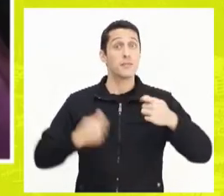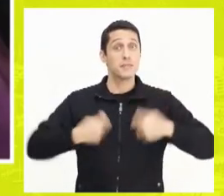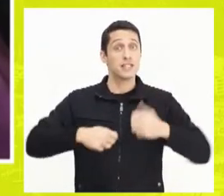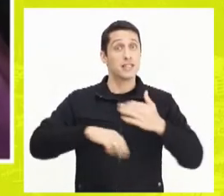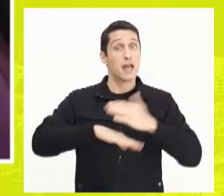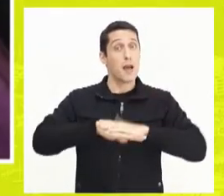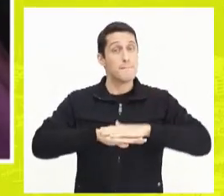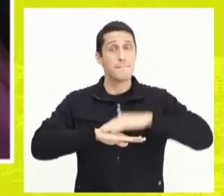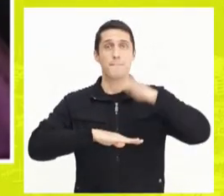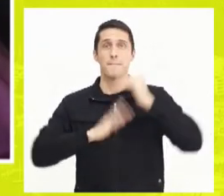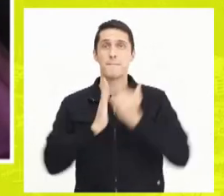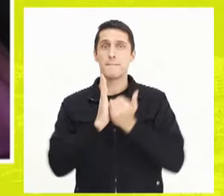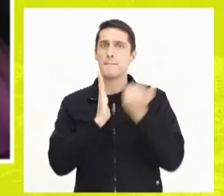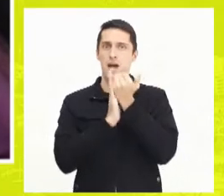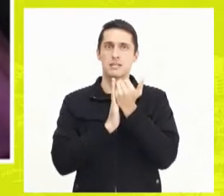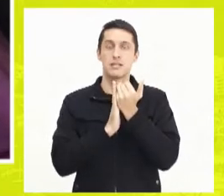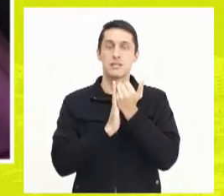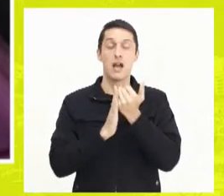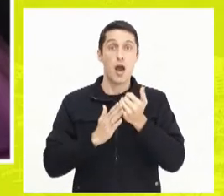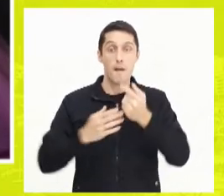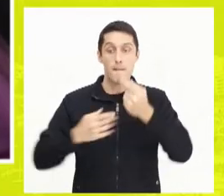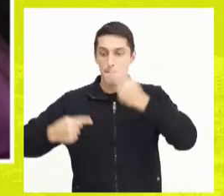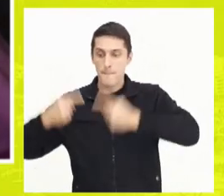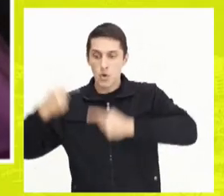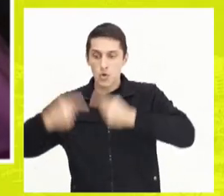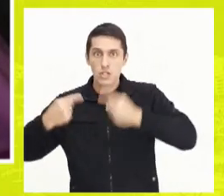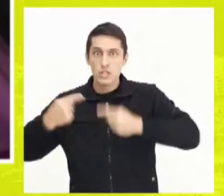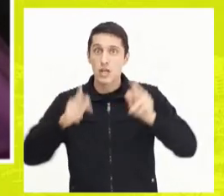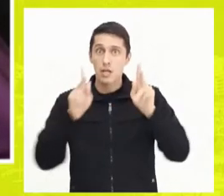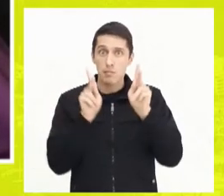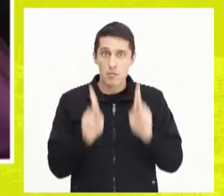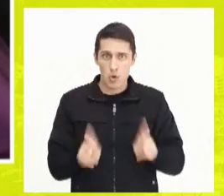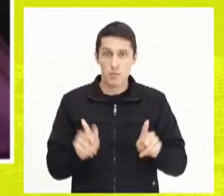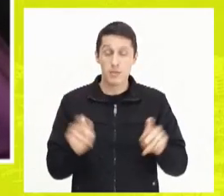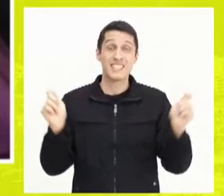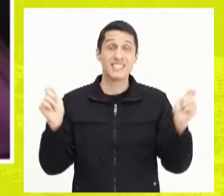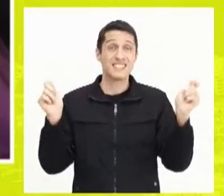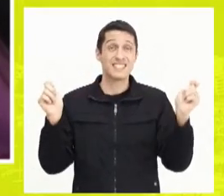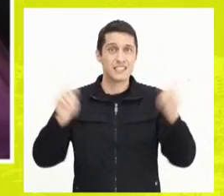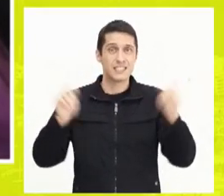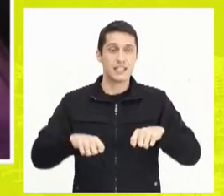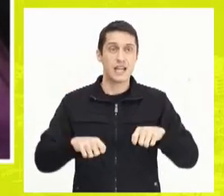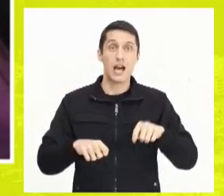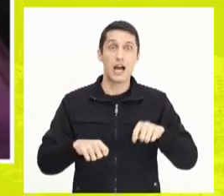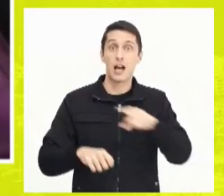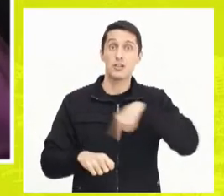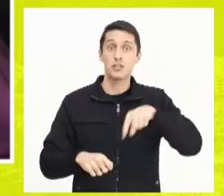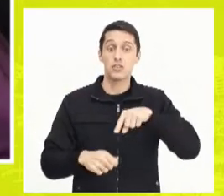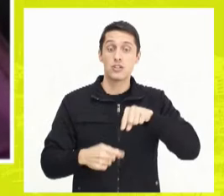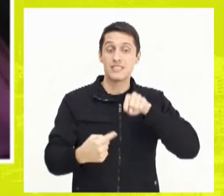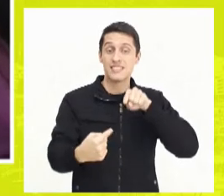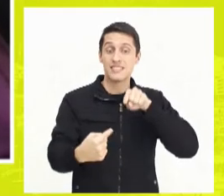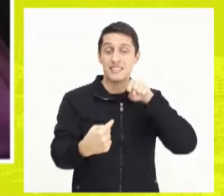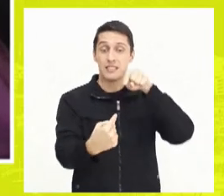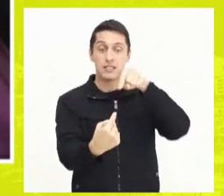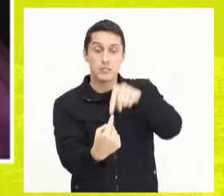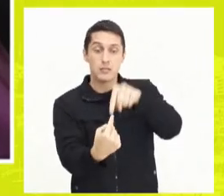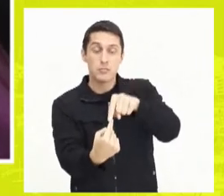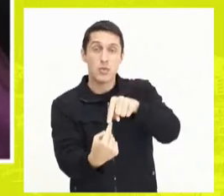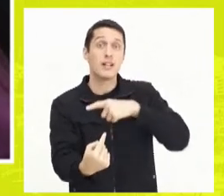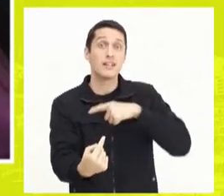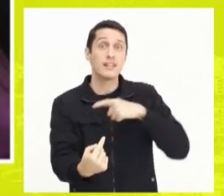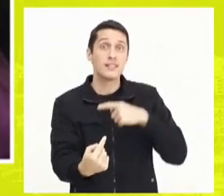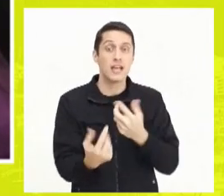our formation we need public policies that at the end we